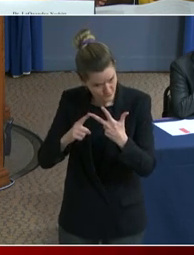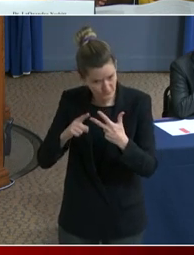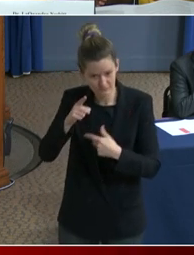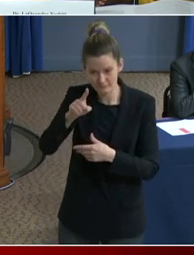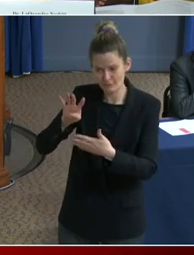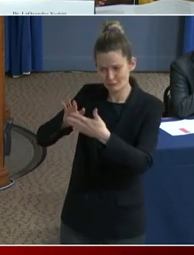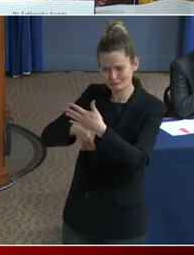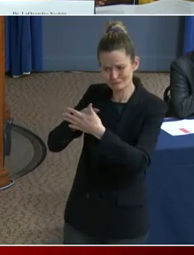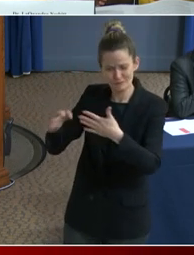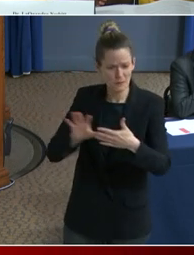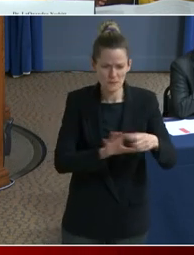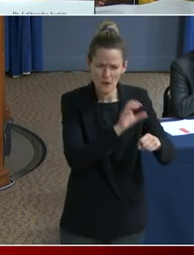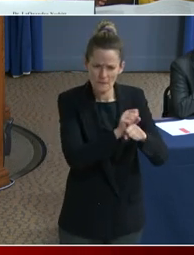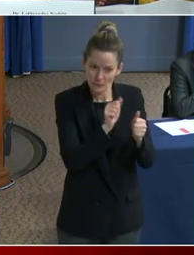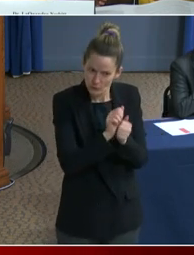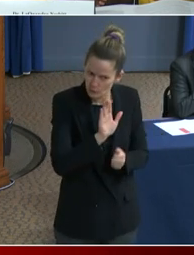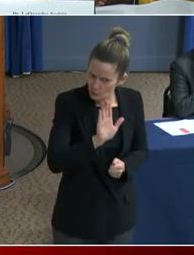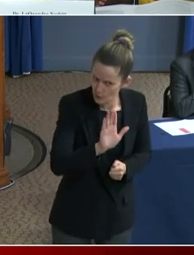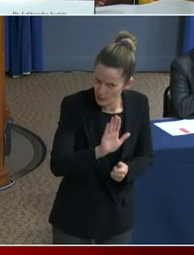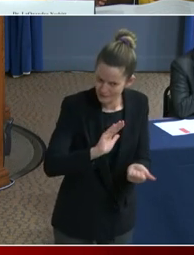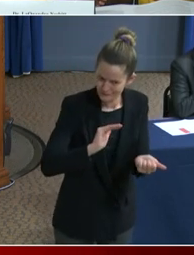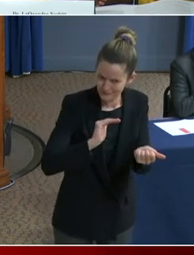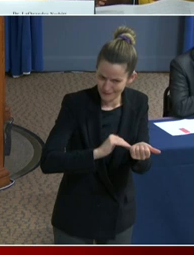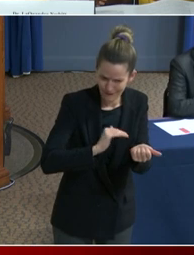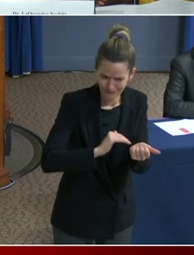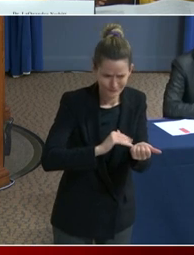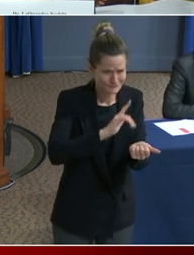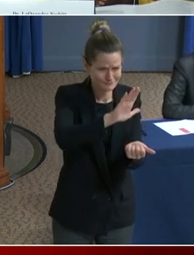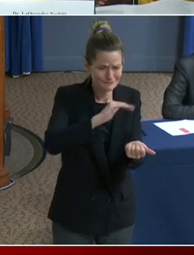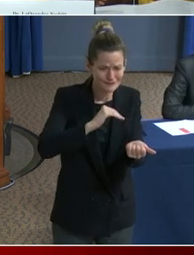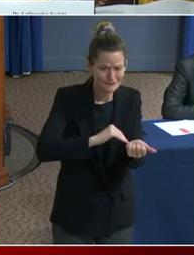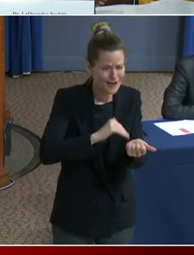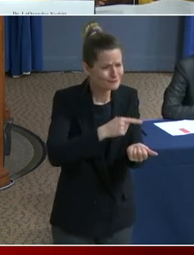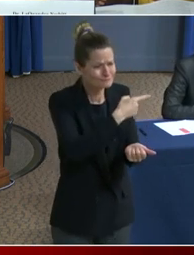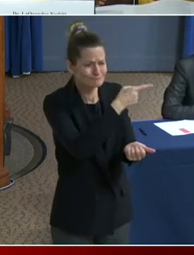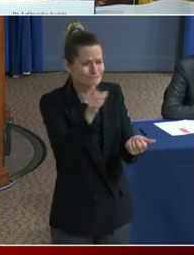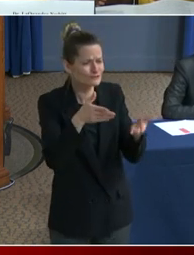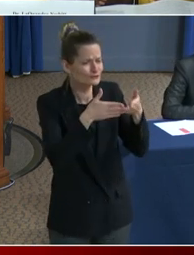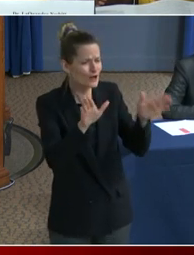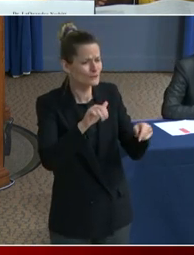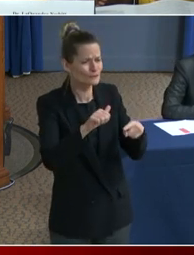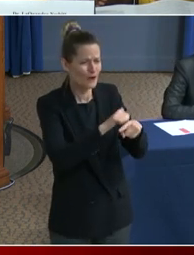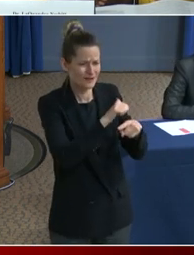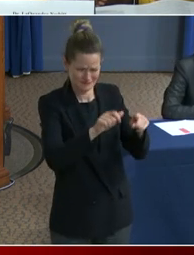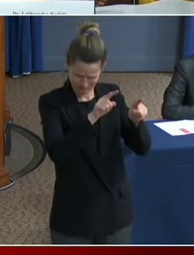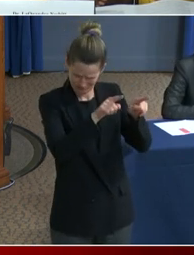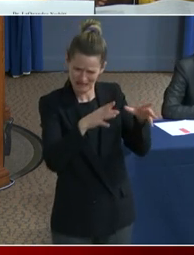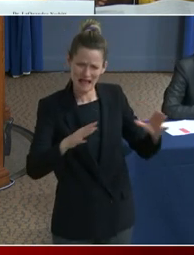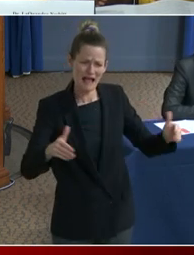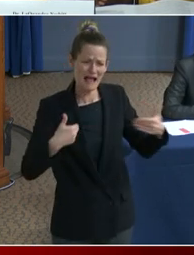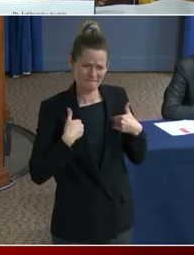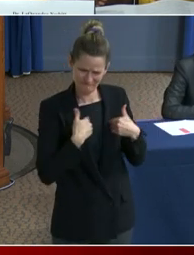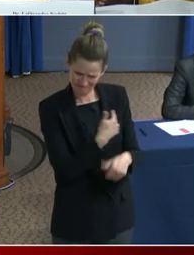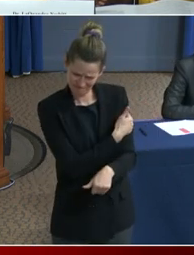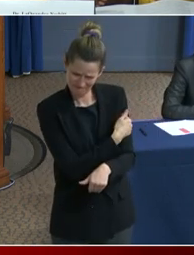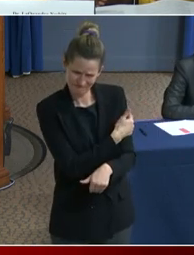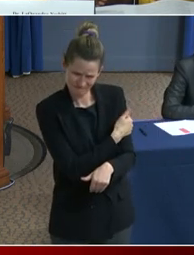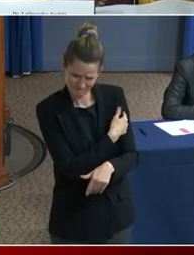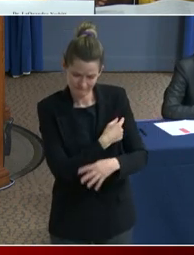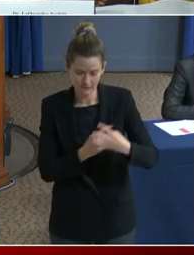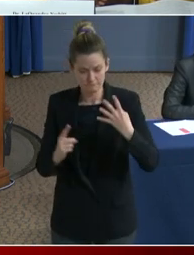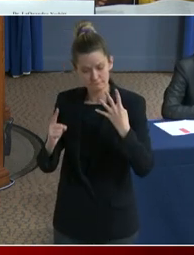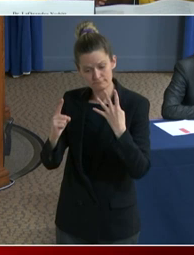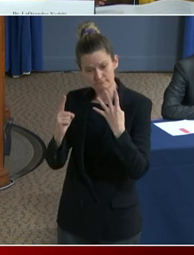the District of Columbia who are offering all 3 types of vaccines. And fourth, you can make an appointment